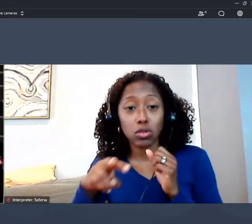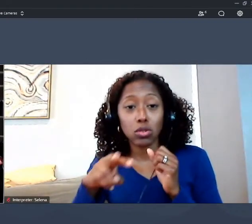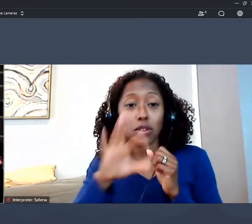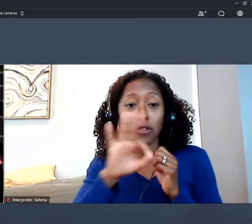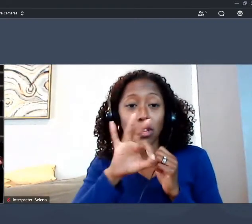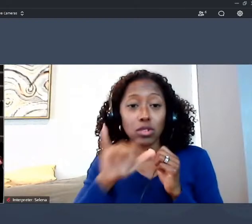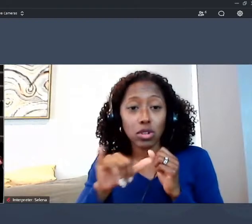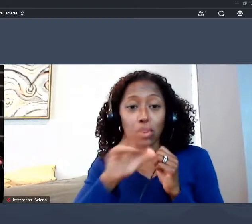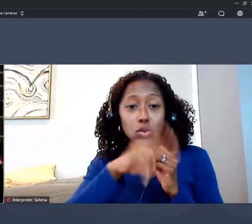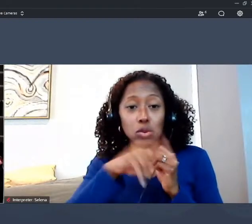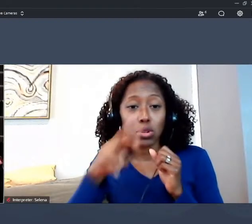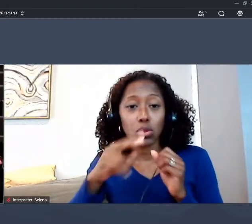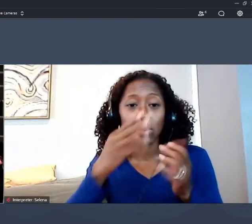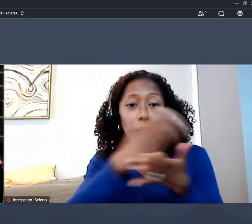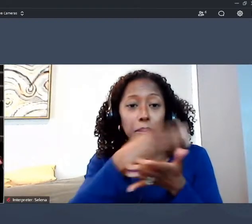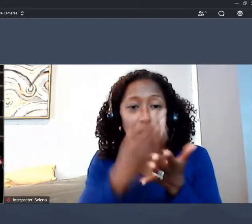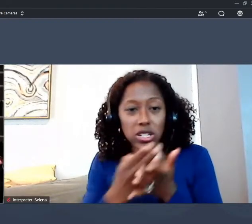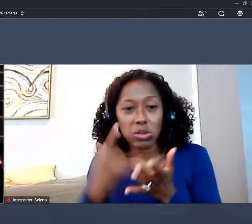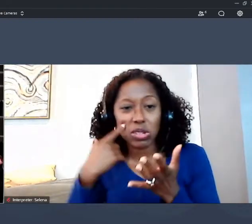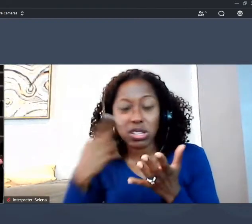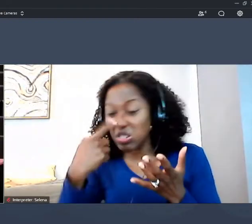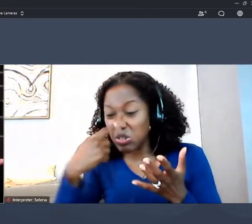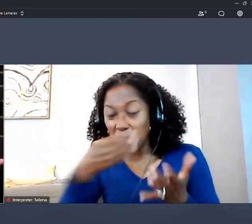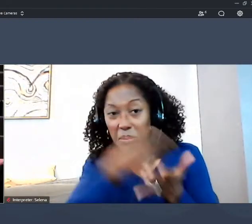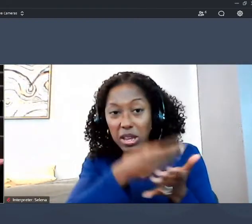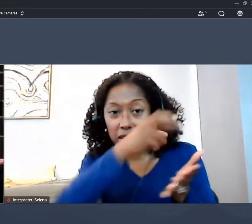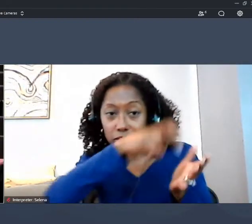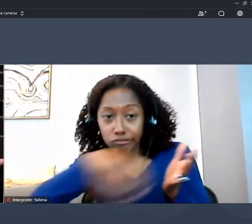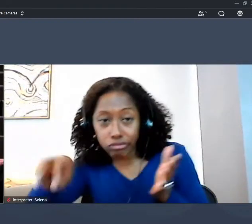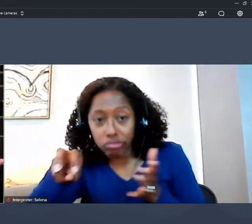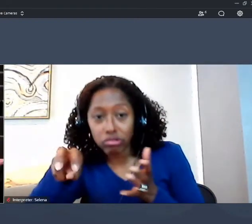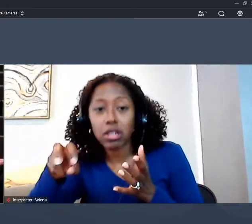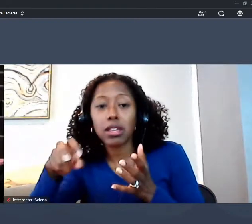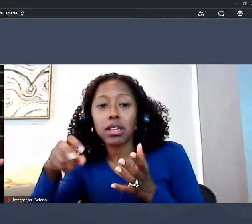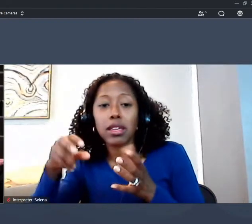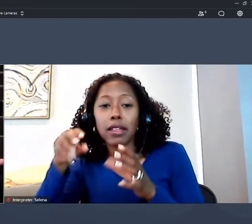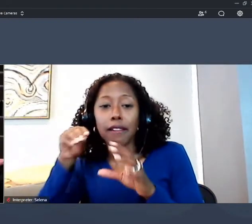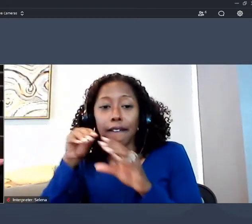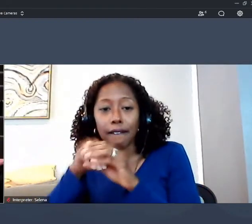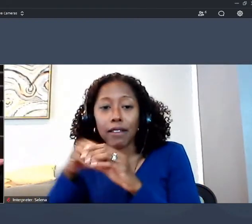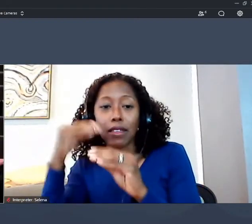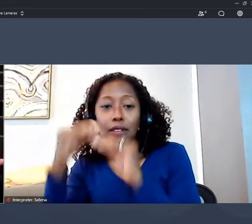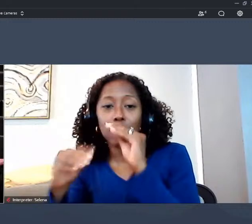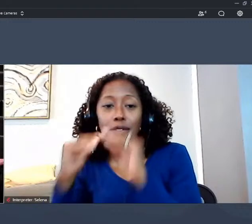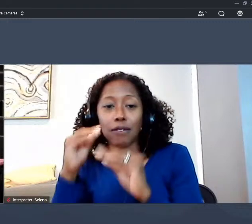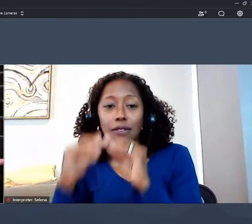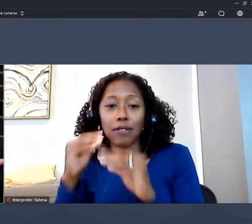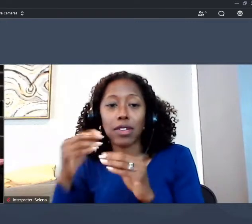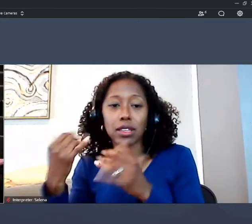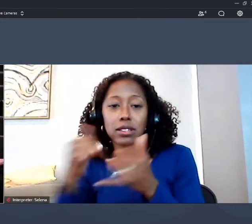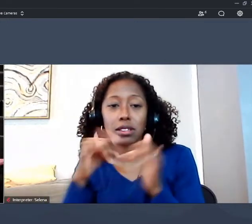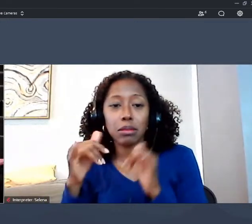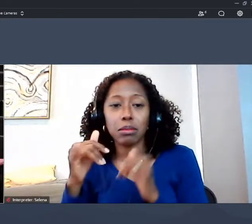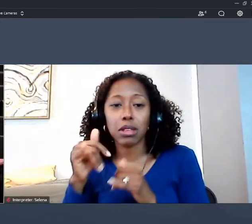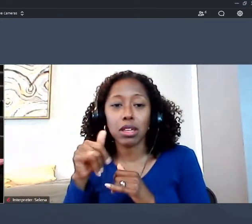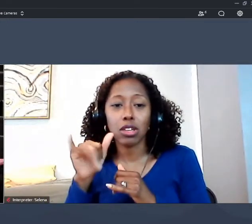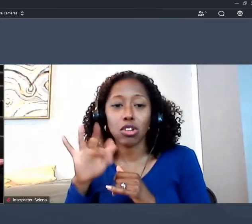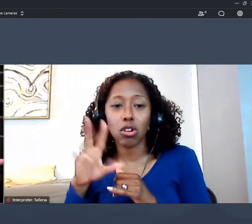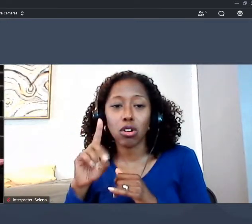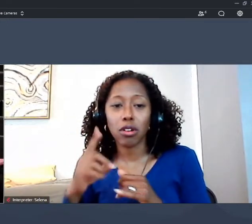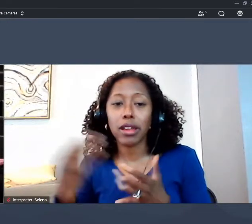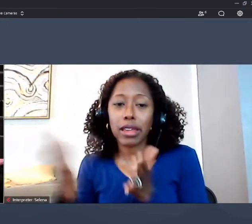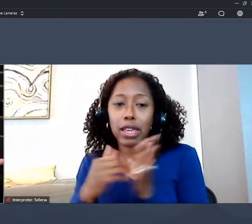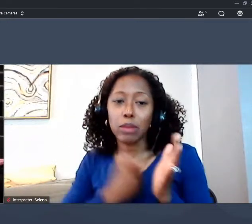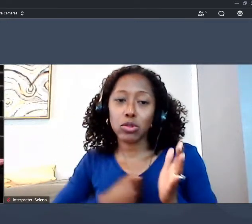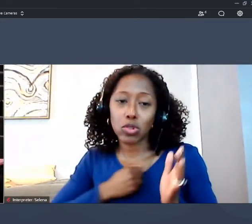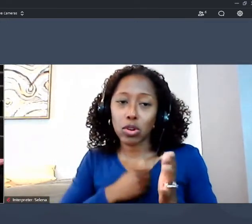to transfer that appropriation over so we can fix the play yard. And again, my apologies for not being present to explain this last council